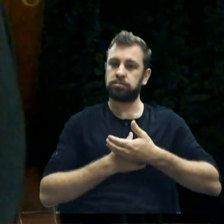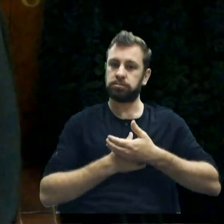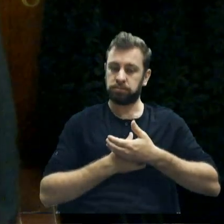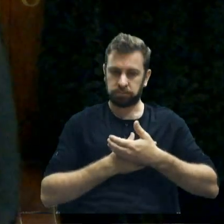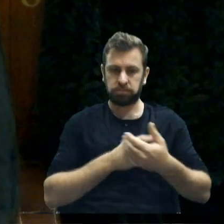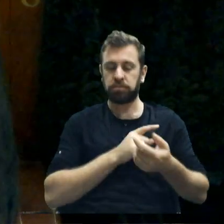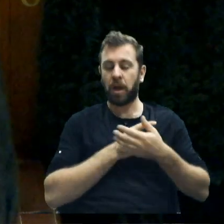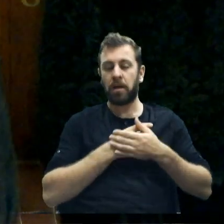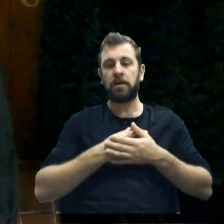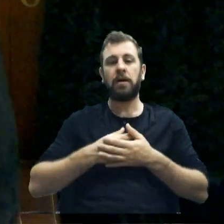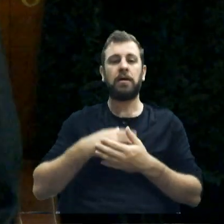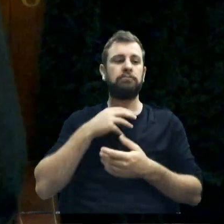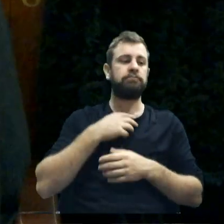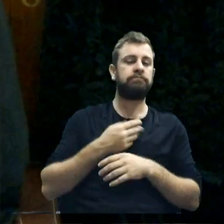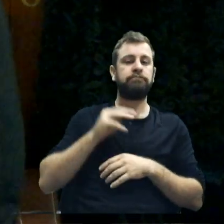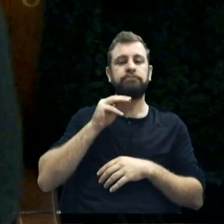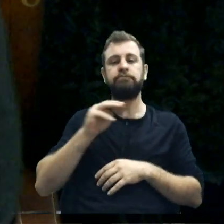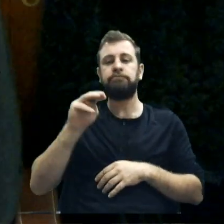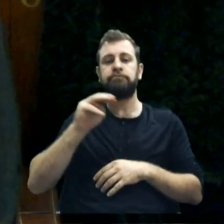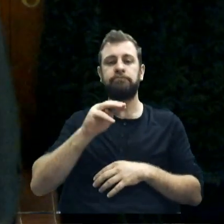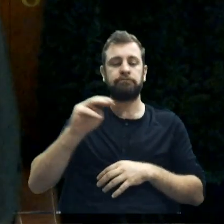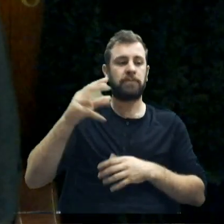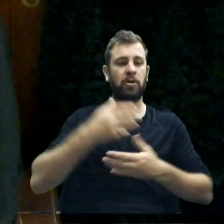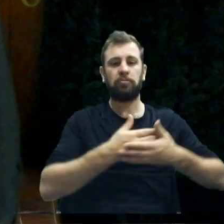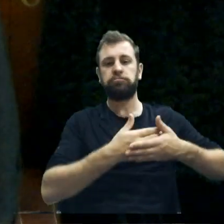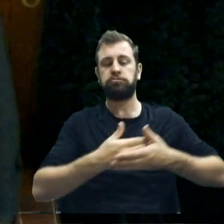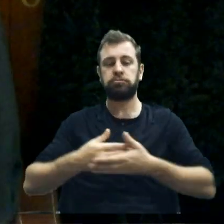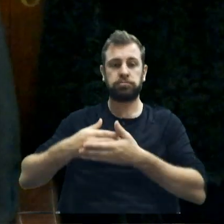humming some lullabies and rocking him on the rocking chair,